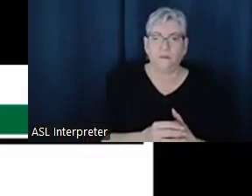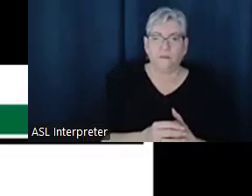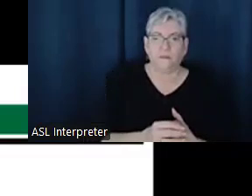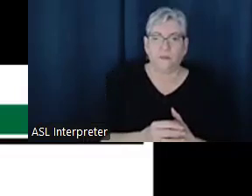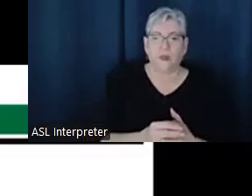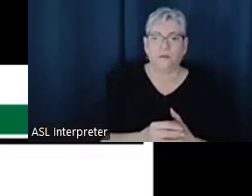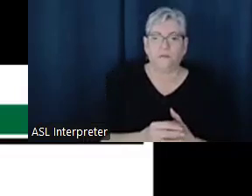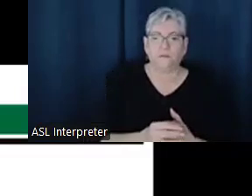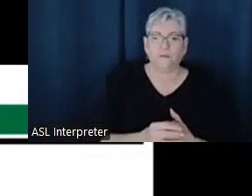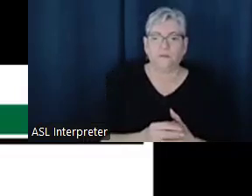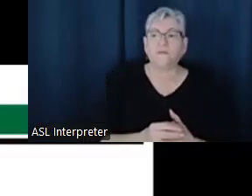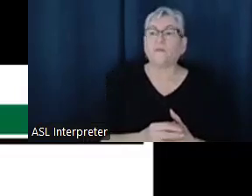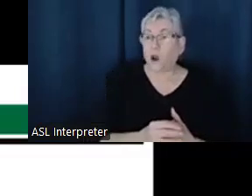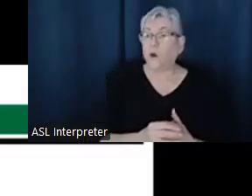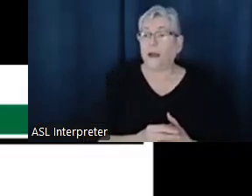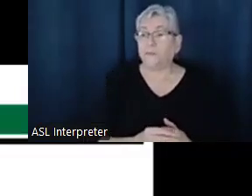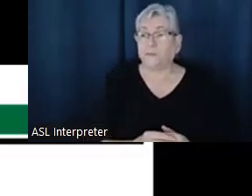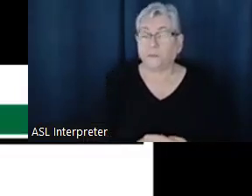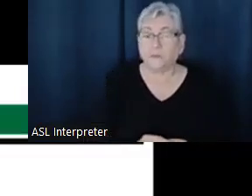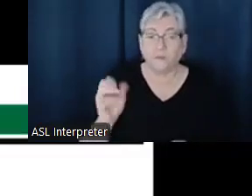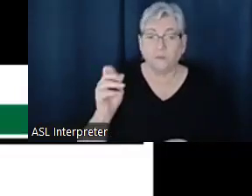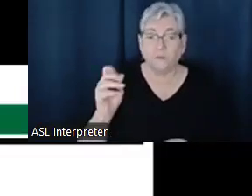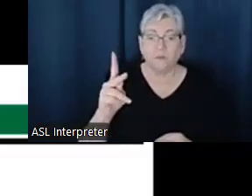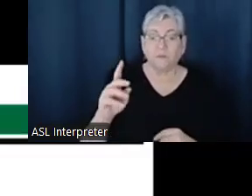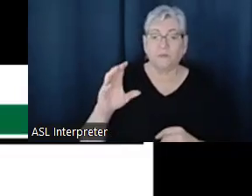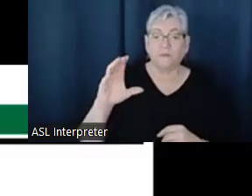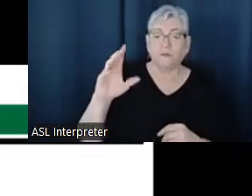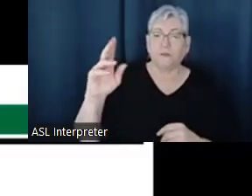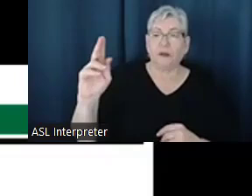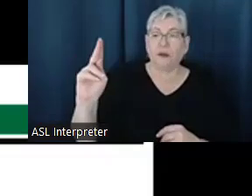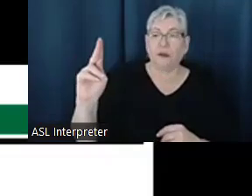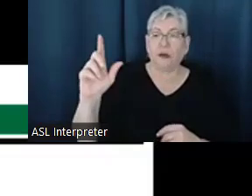Okay, I have Kim Bledsoe,